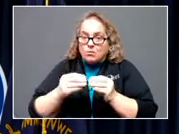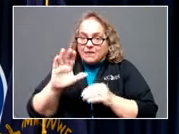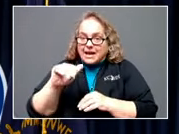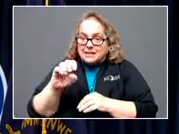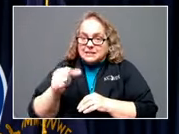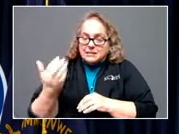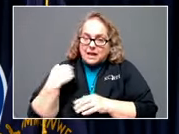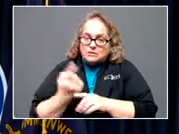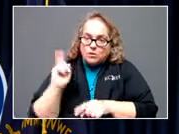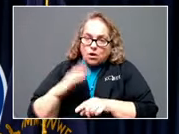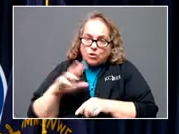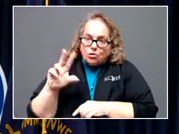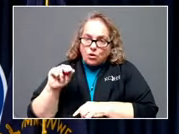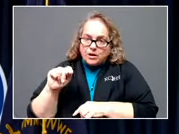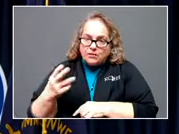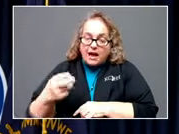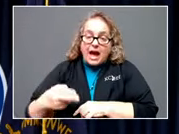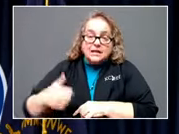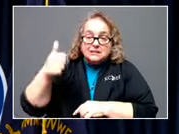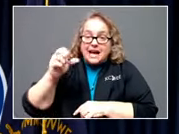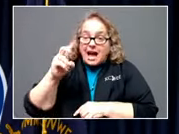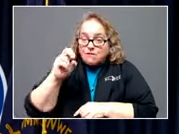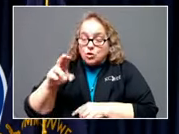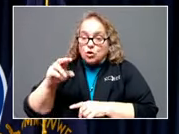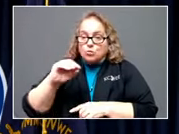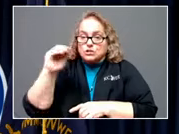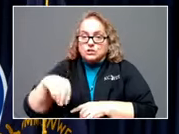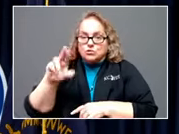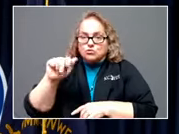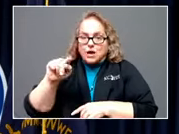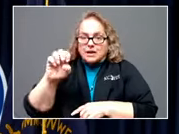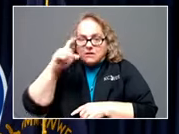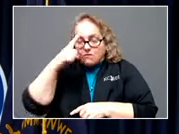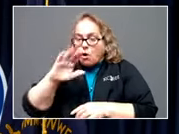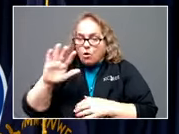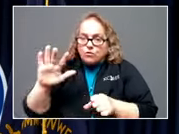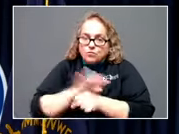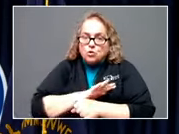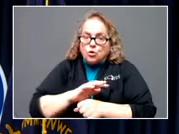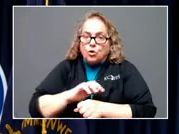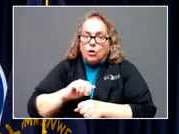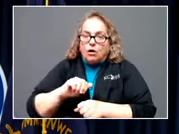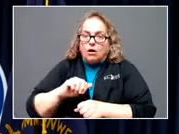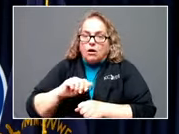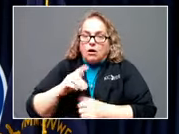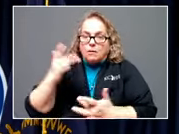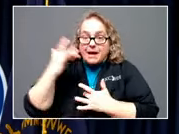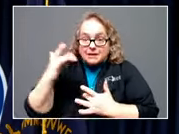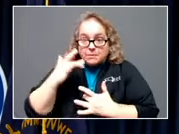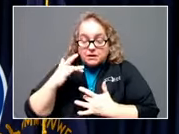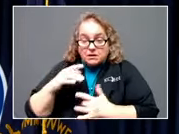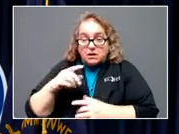have the highest ever positivity rate for the entire pandemic. And remember, positivity rate is the number of positive